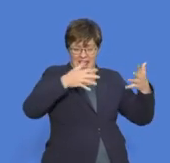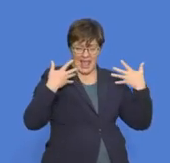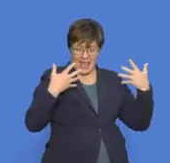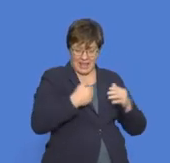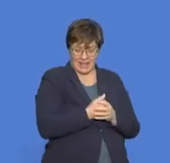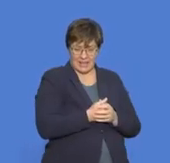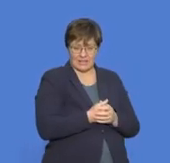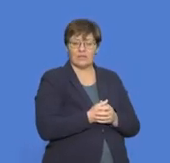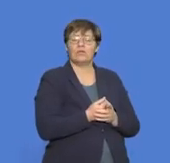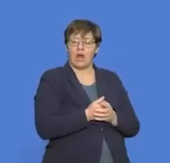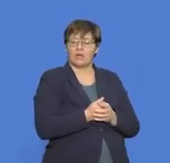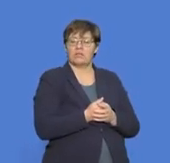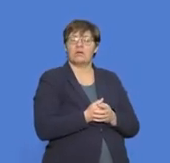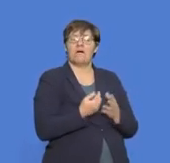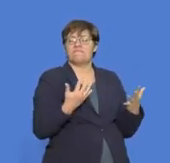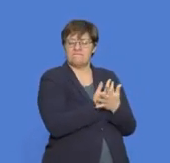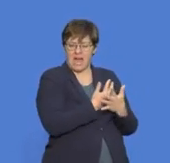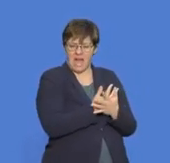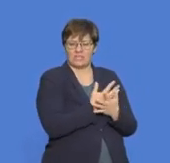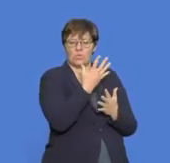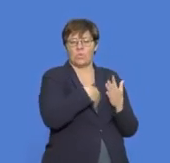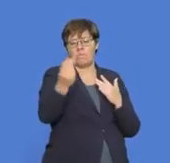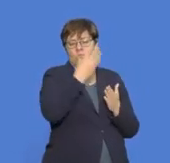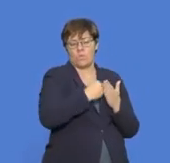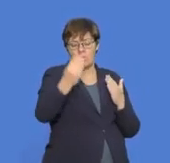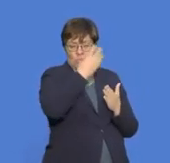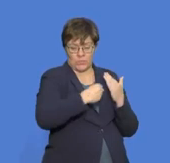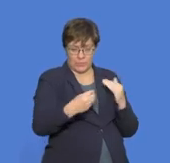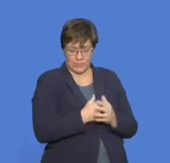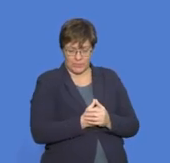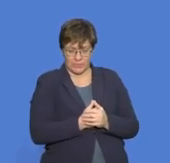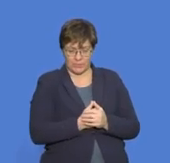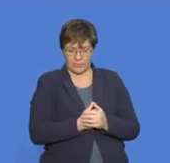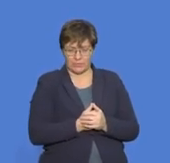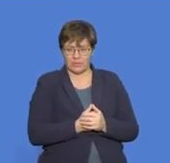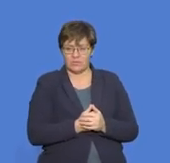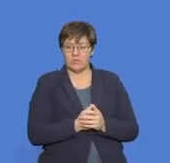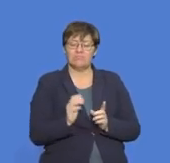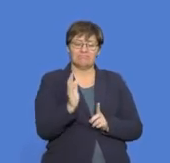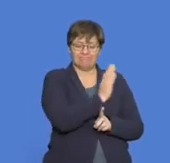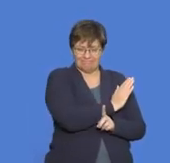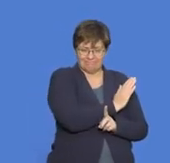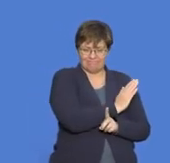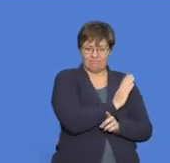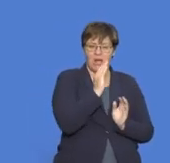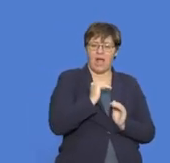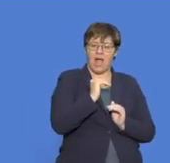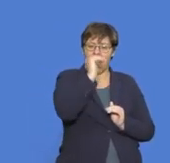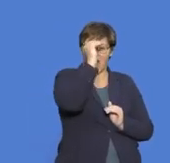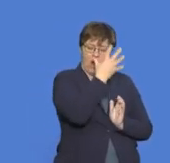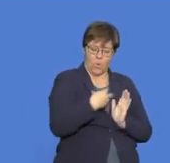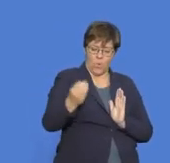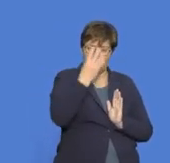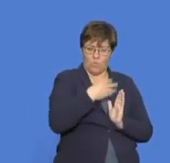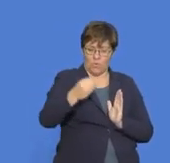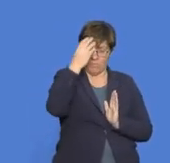water vapor diffuses rapidly out. Okay, in other words, this is high